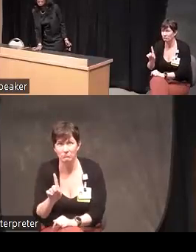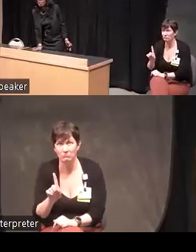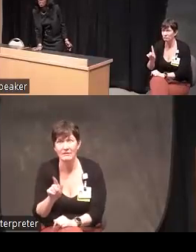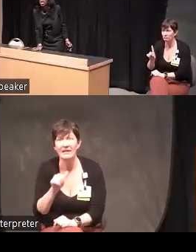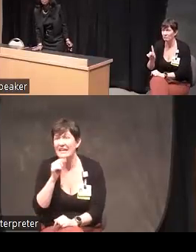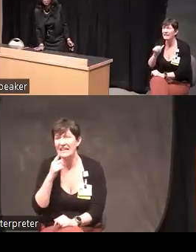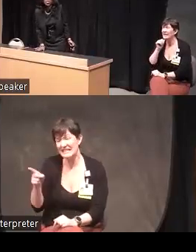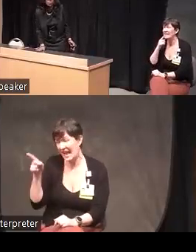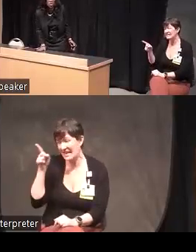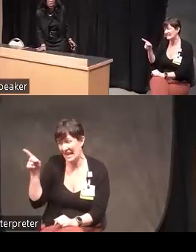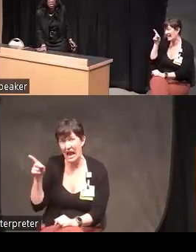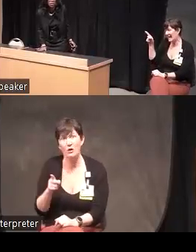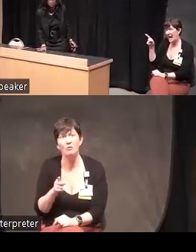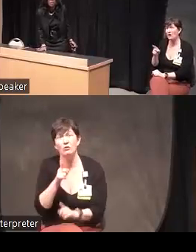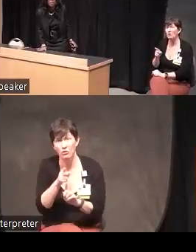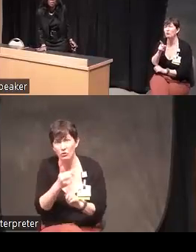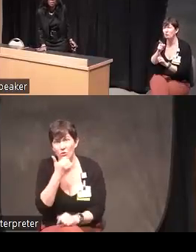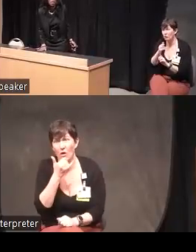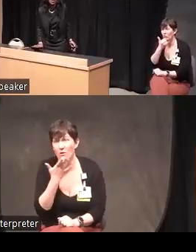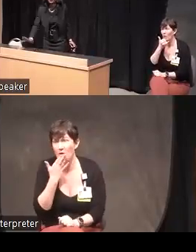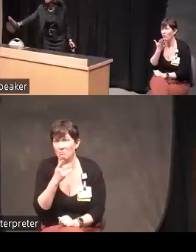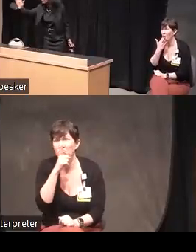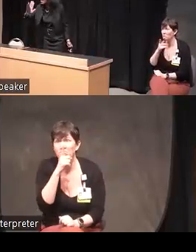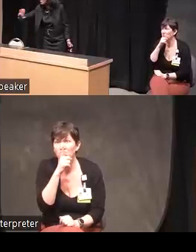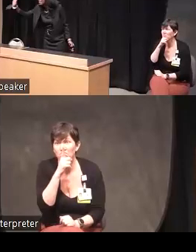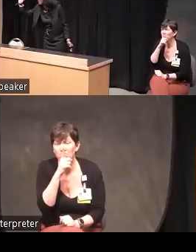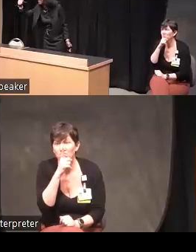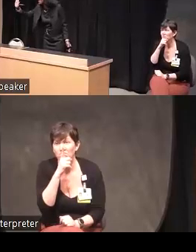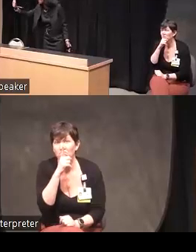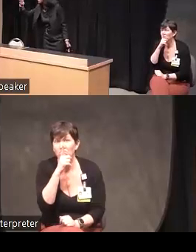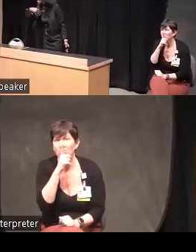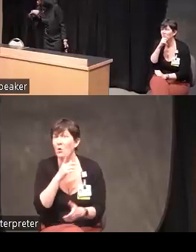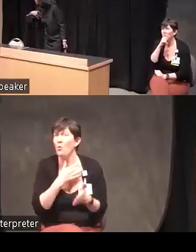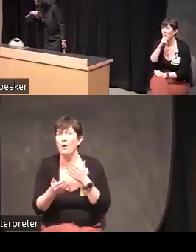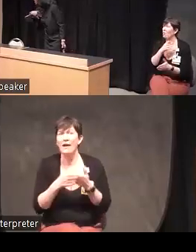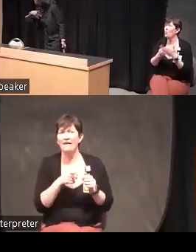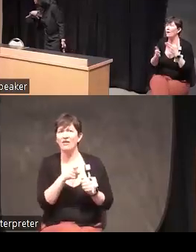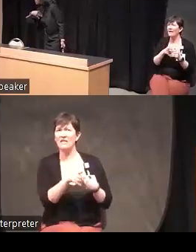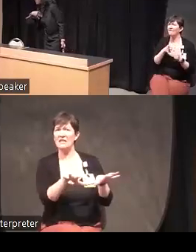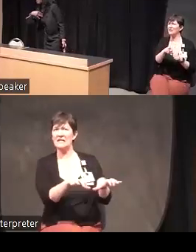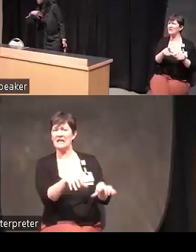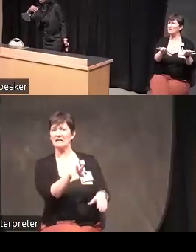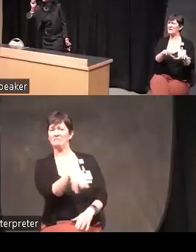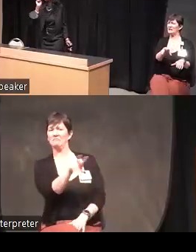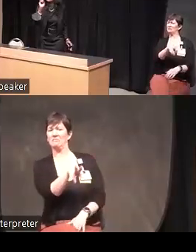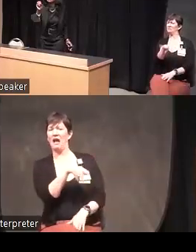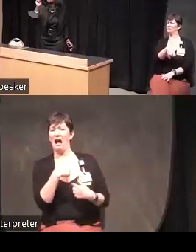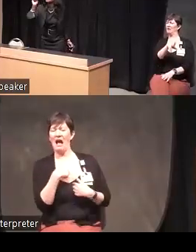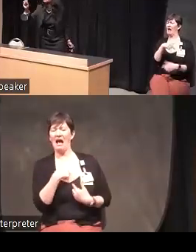say, get out of my car because you're the wrong color. Whatever he did that I processed as racism